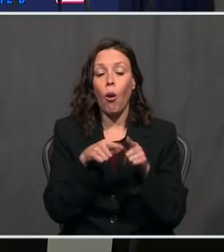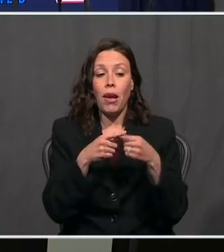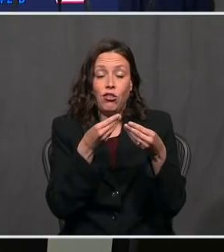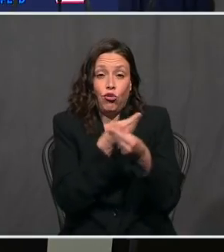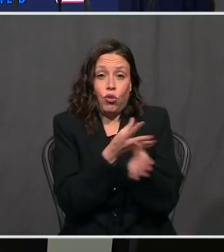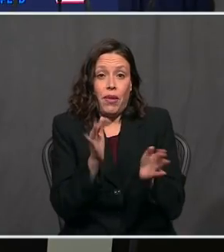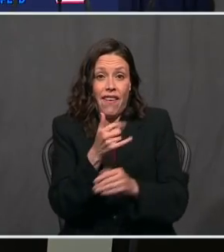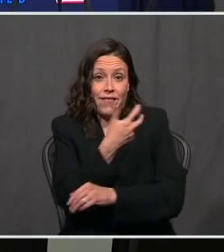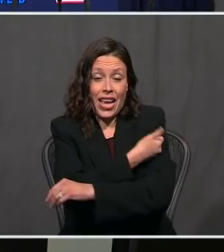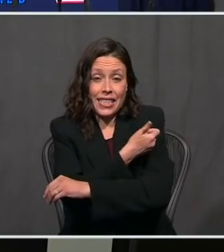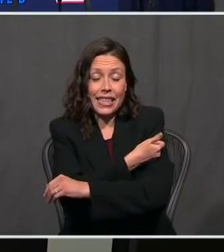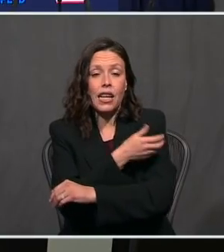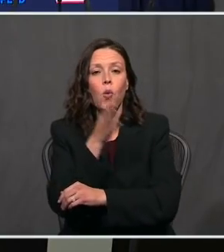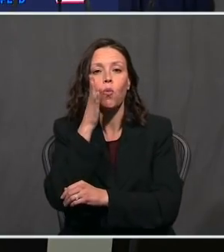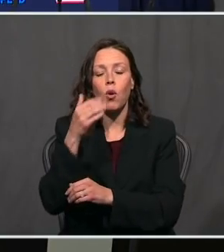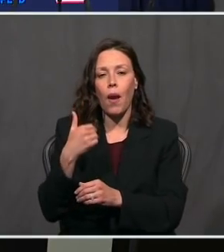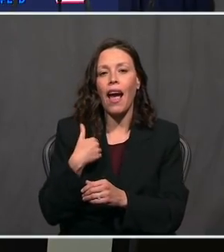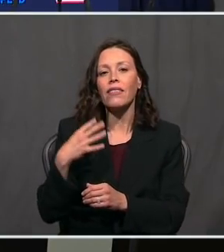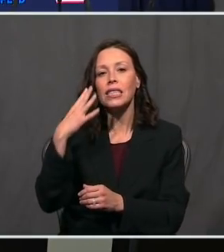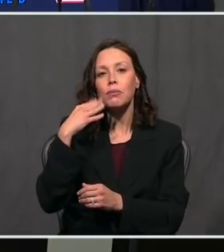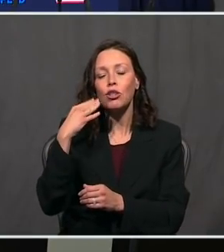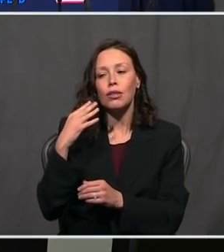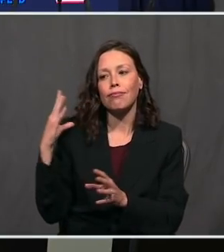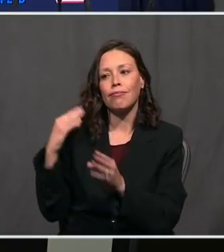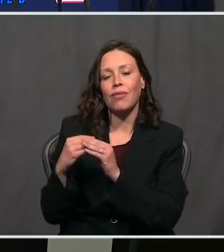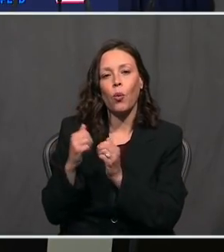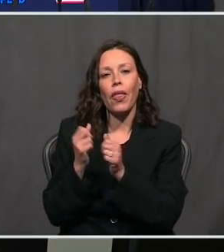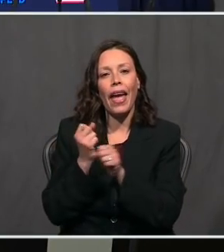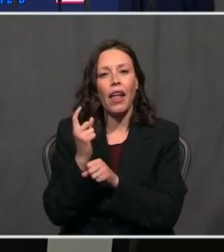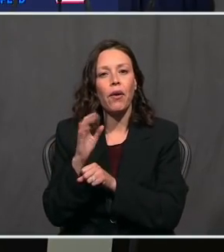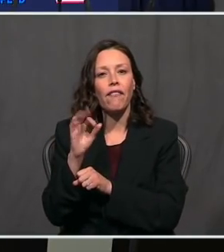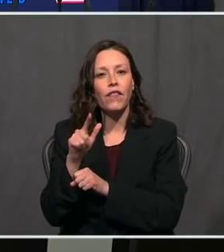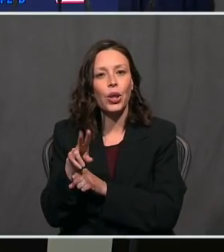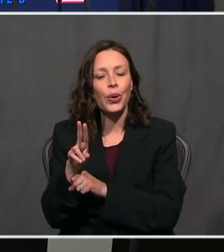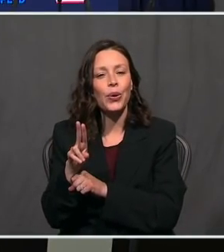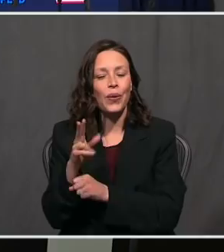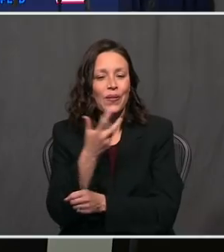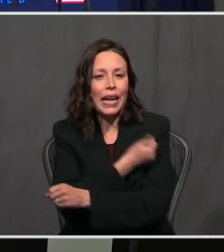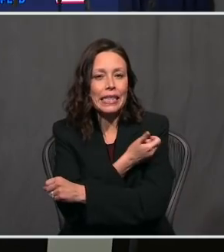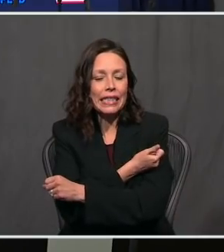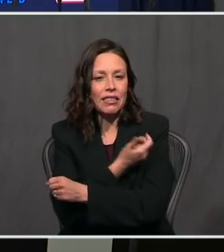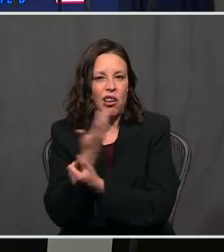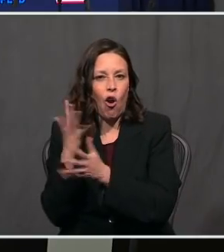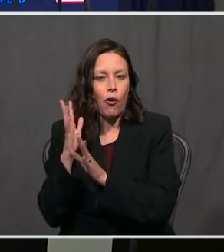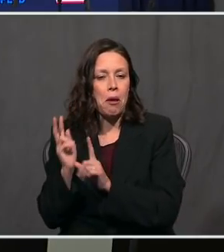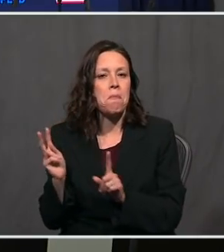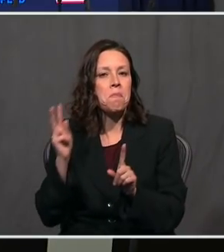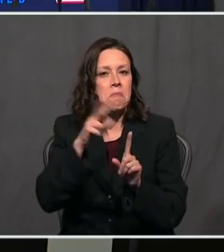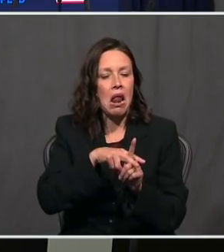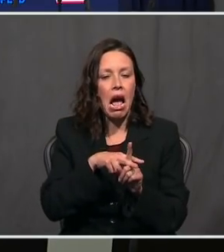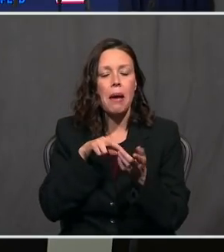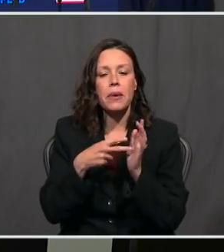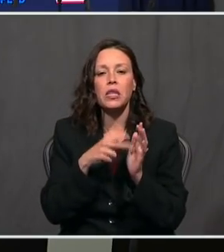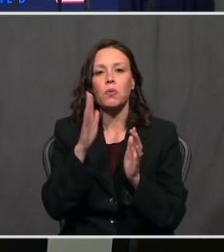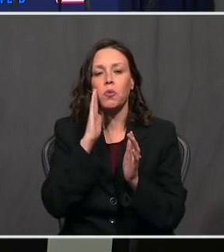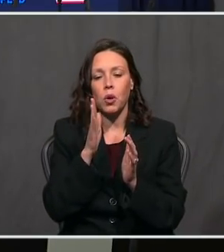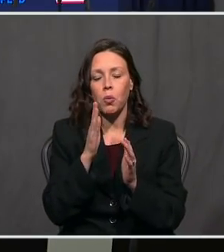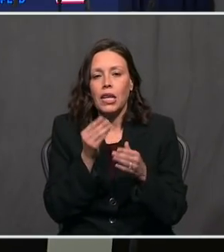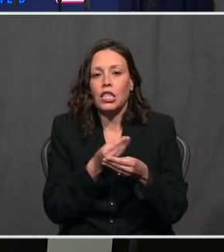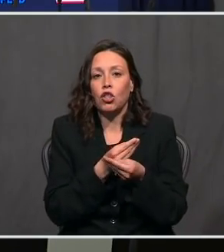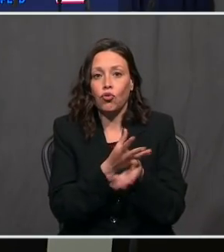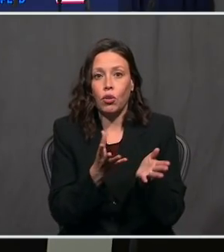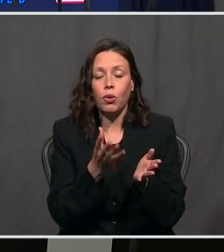we're going to build off our experience that we have with the annual flu vaccine. So we will distribute the